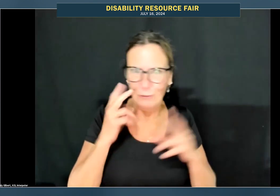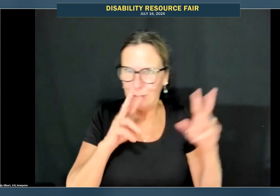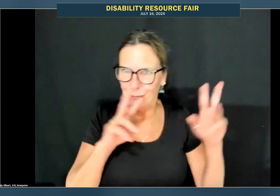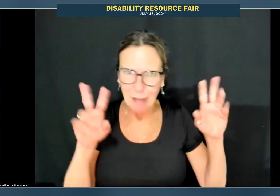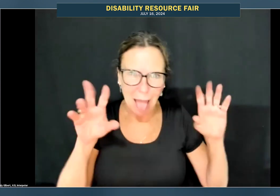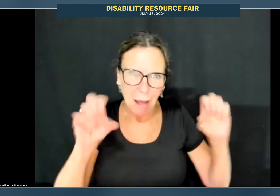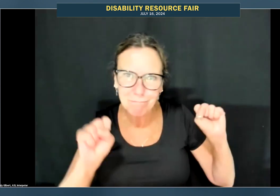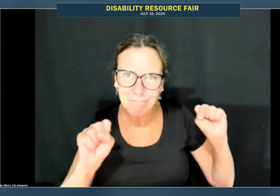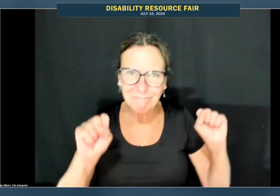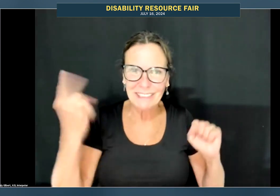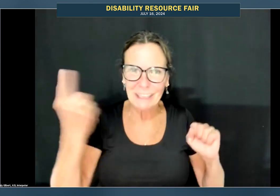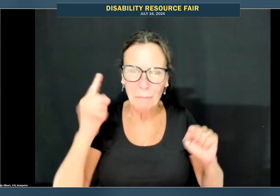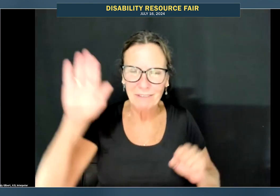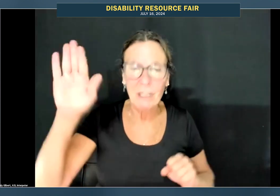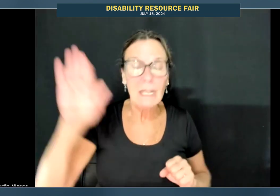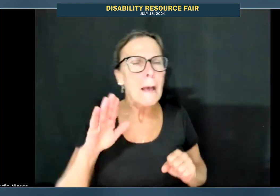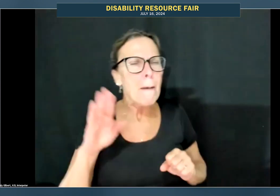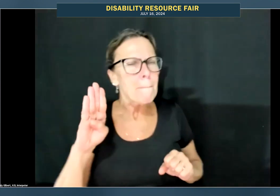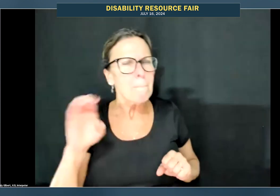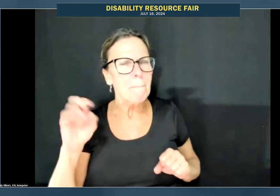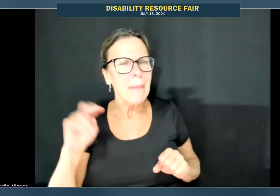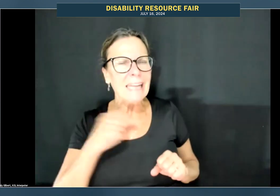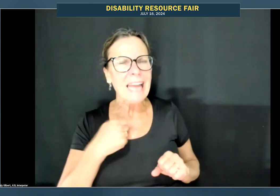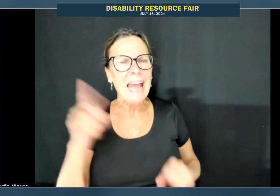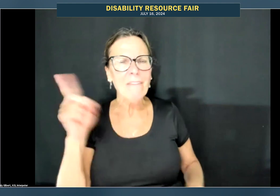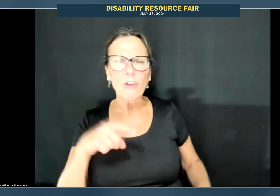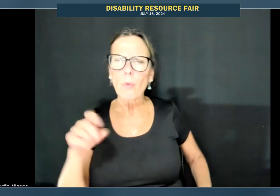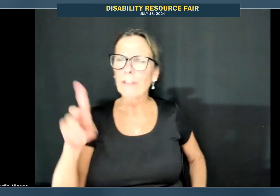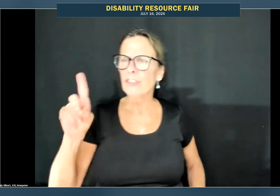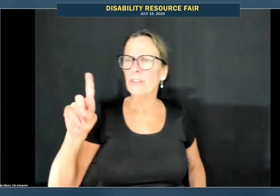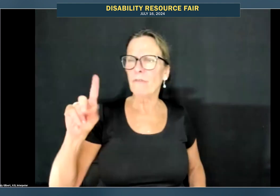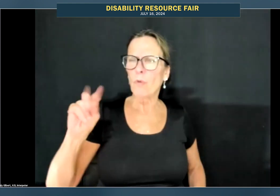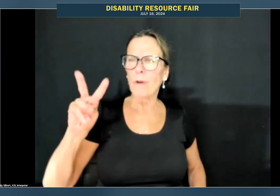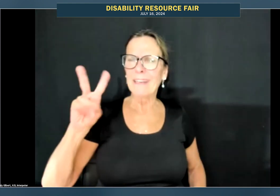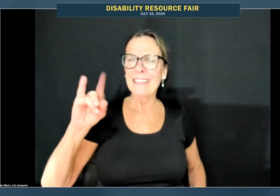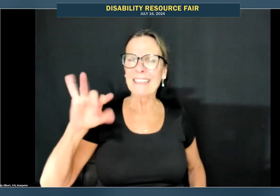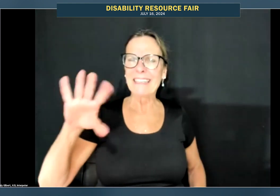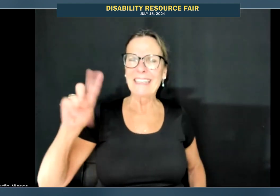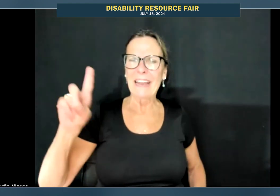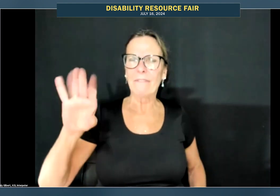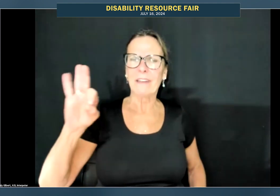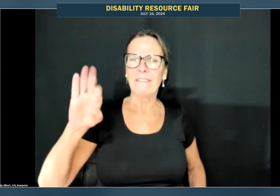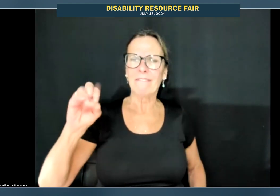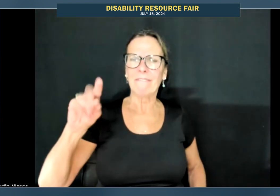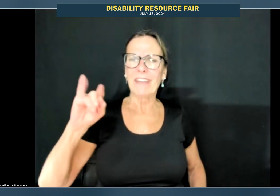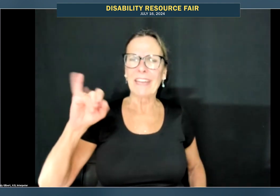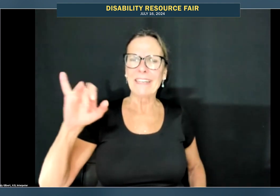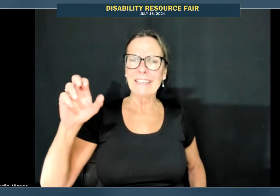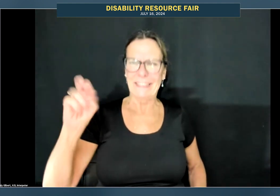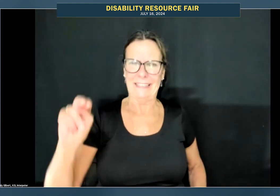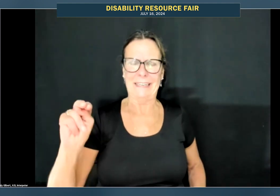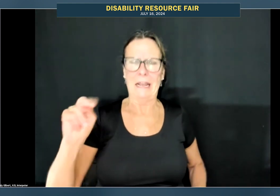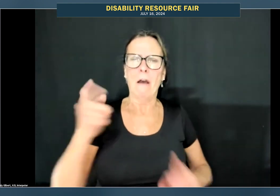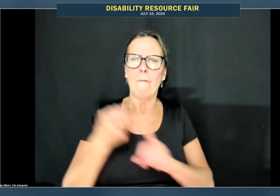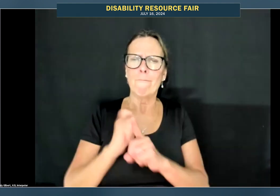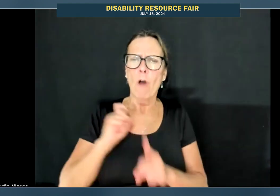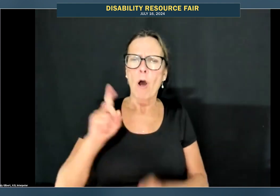Ben. Yeah, I have a question for David Fenton from Triad. And I was curious, I'm familiar